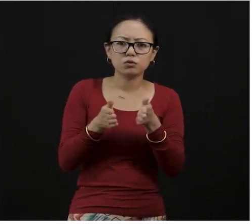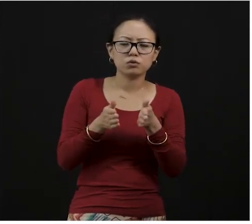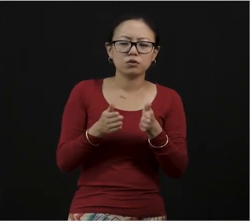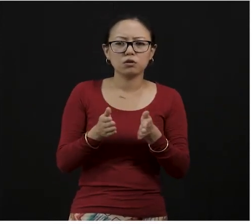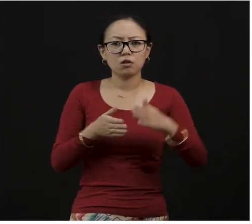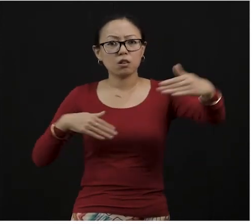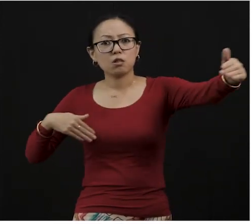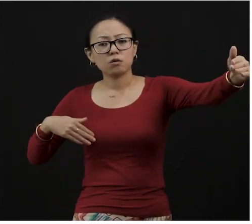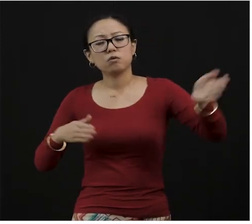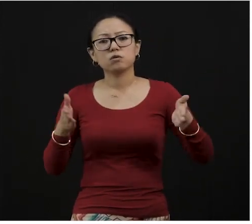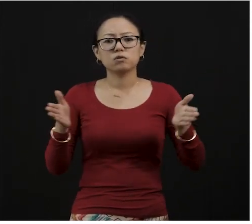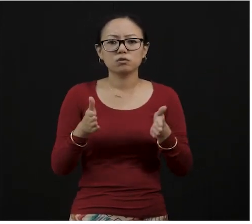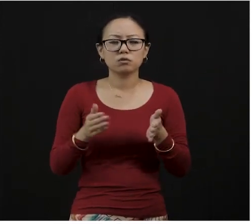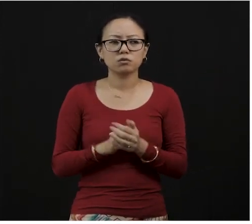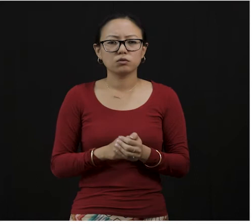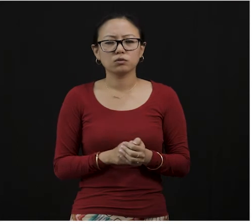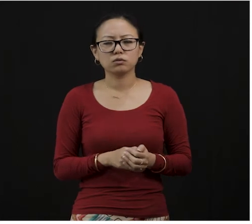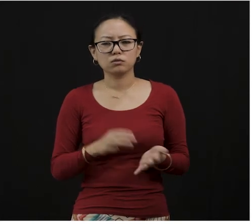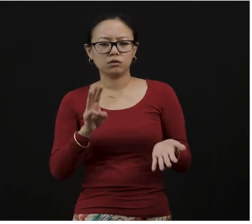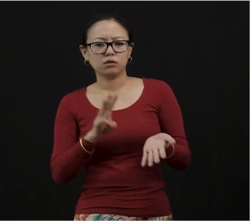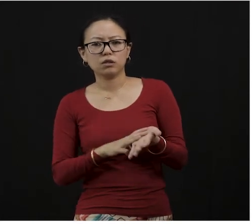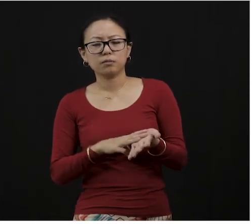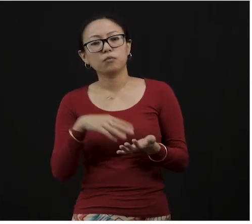do you measure the thickness of a book?